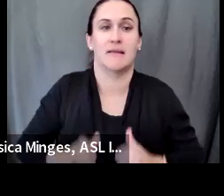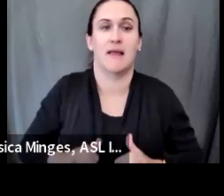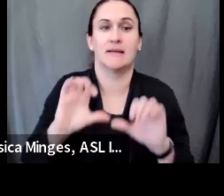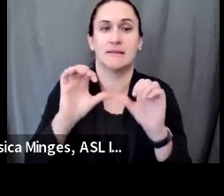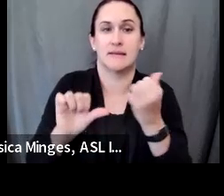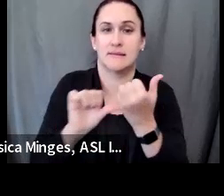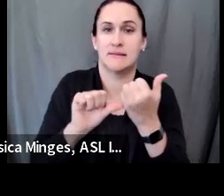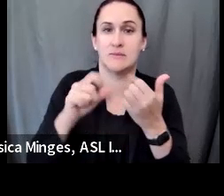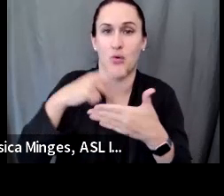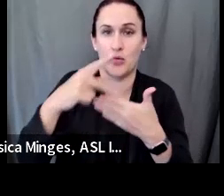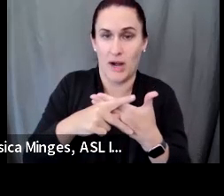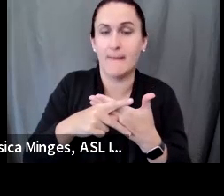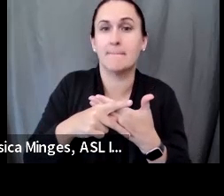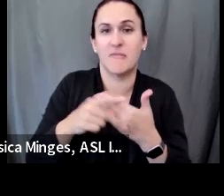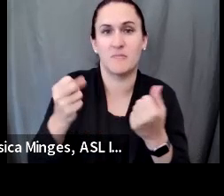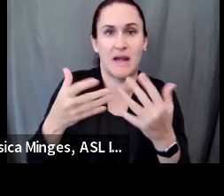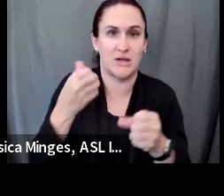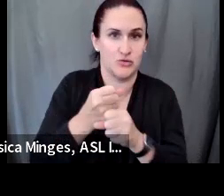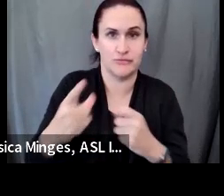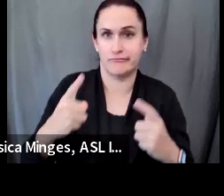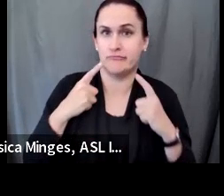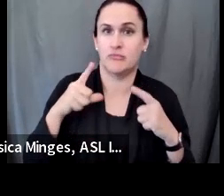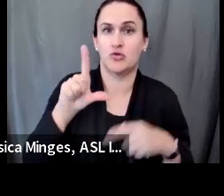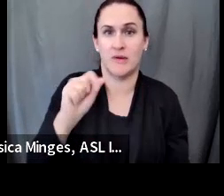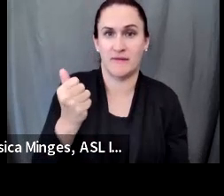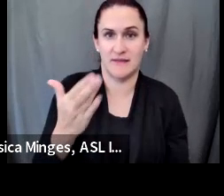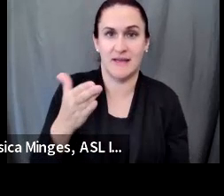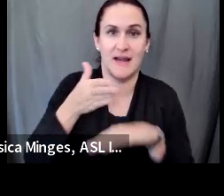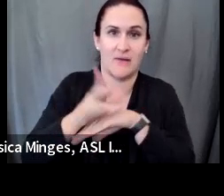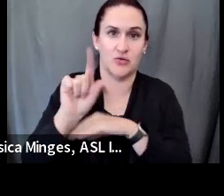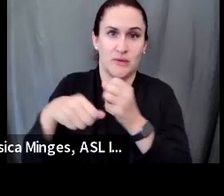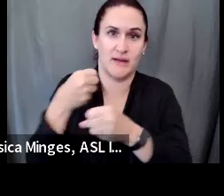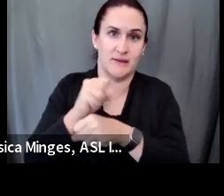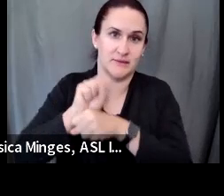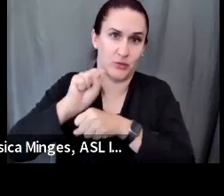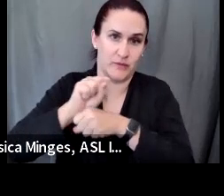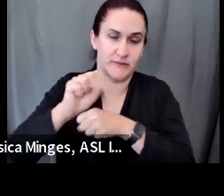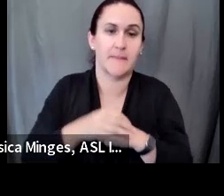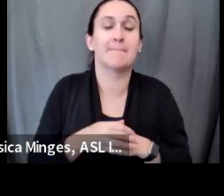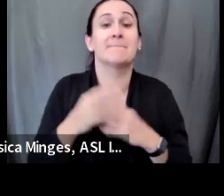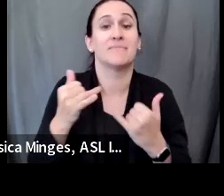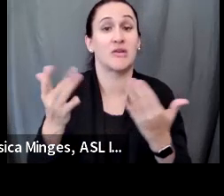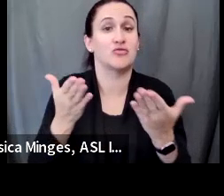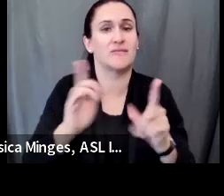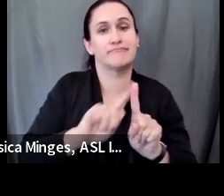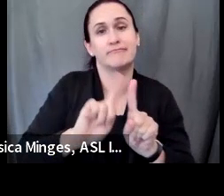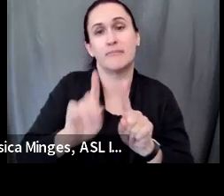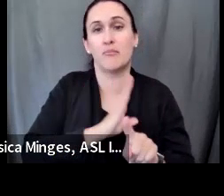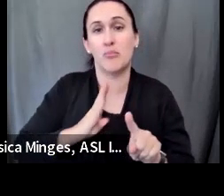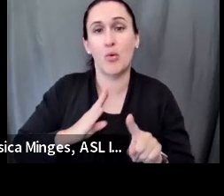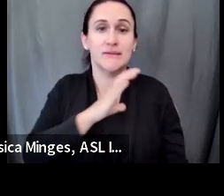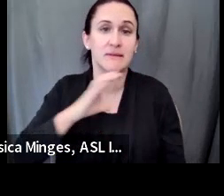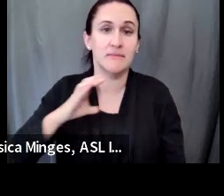the state of Kentucky in 2015 after 20 years of service. She now serves on a variety of boards and